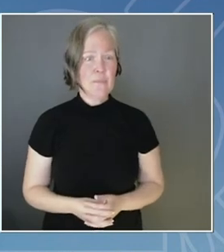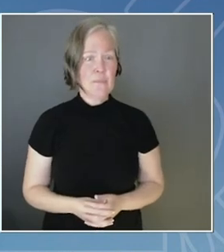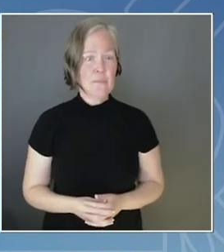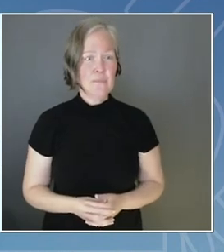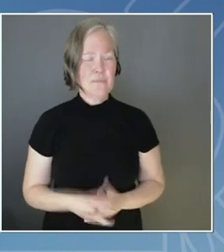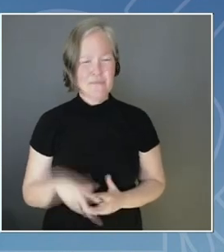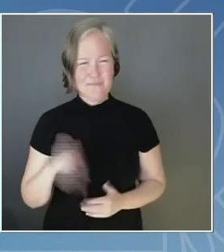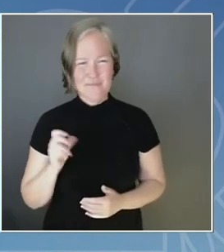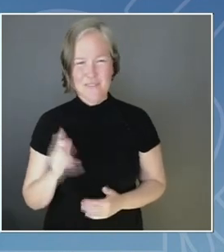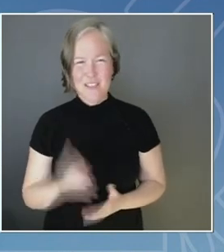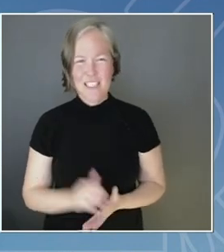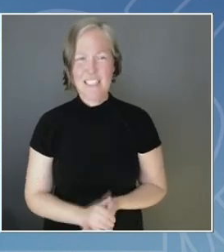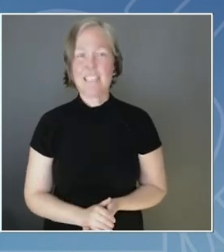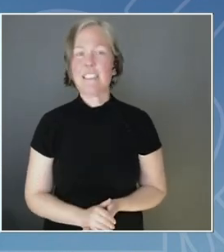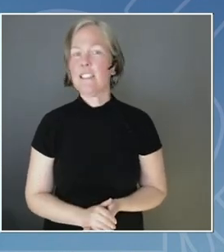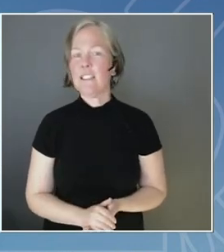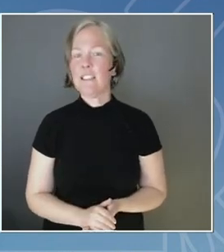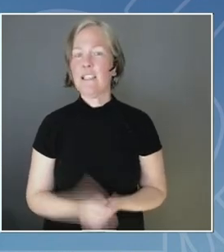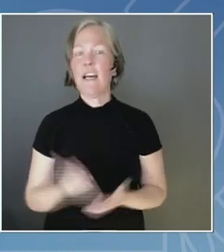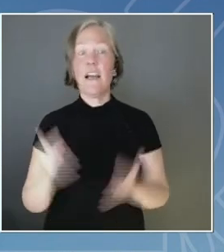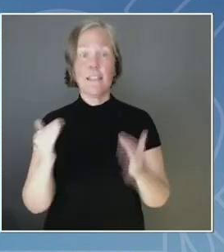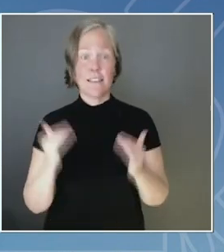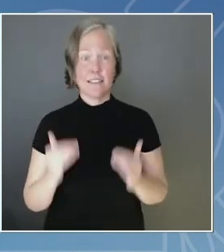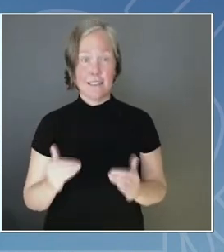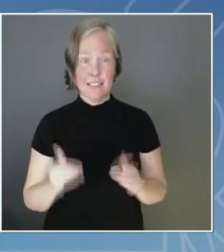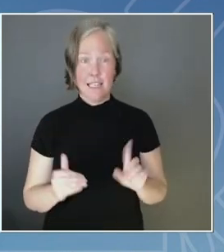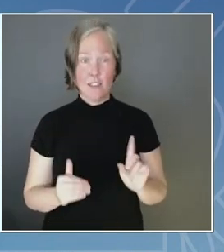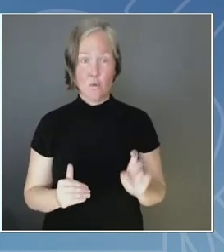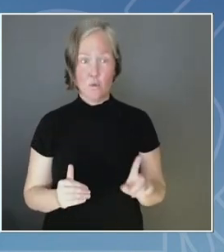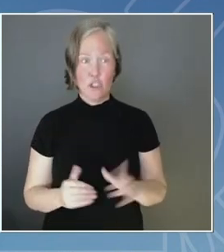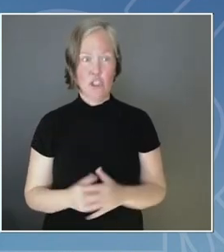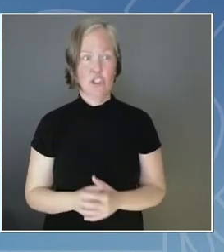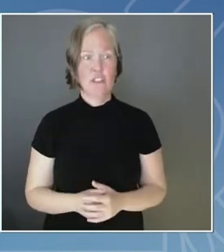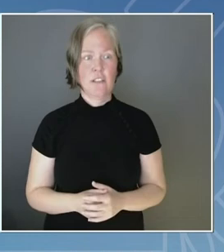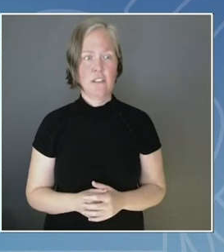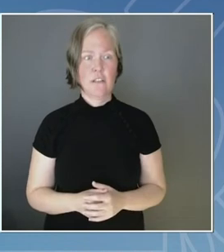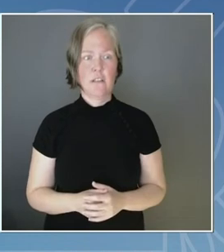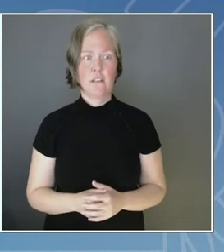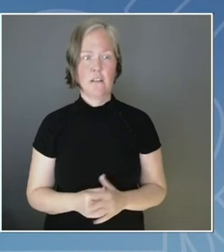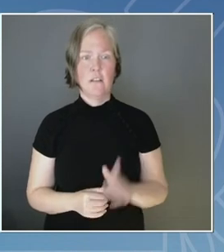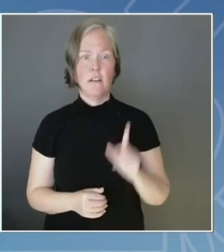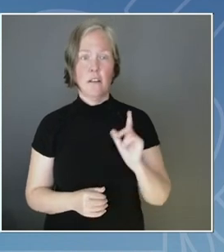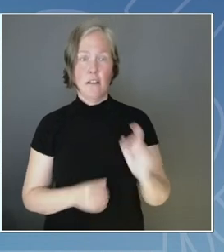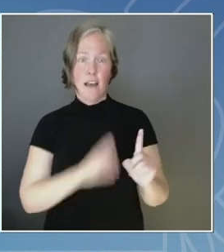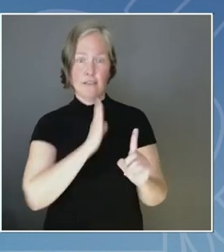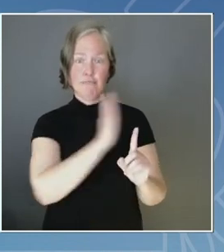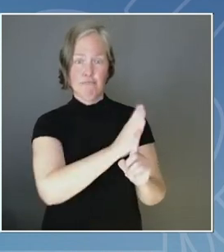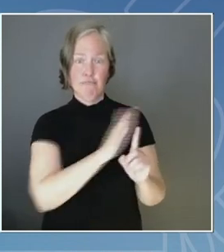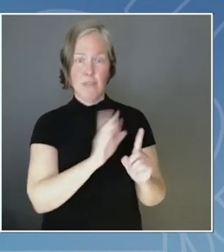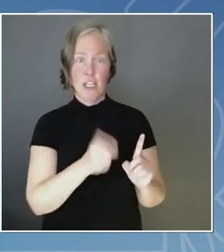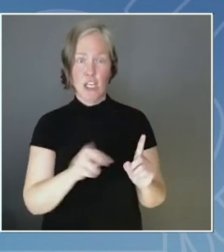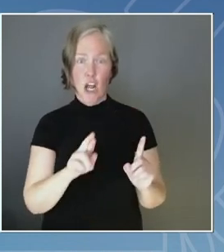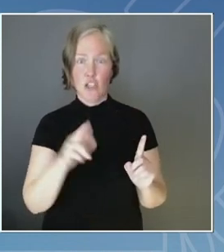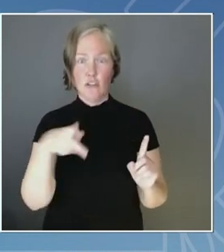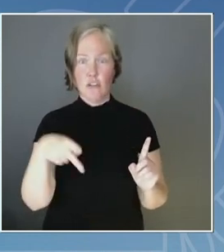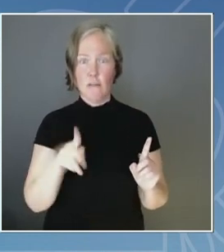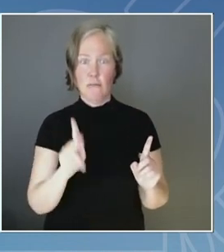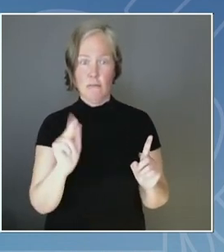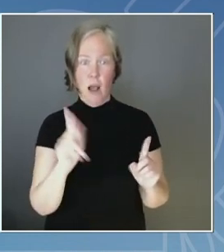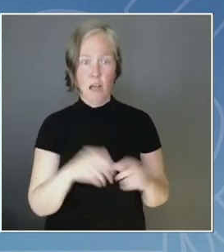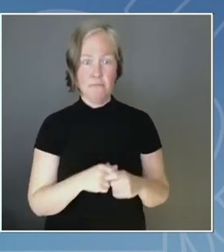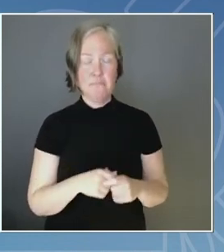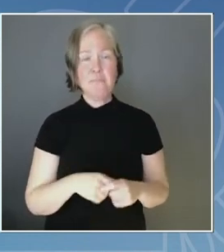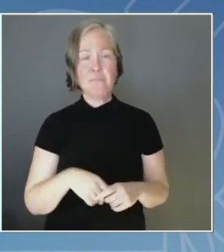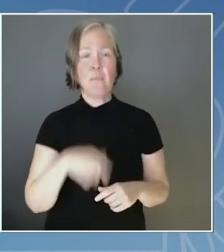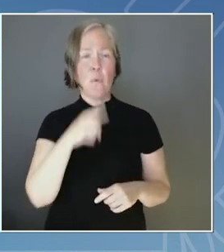Okay. Let's go to our next question. This question is actually for Dr. Pak. This is a question from Abraham,